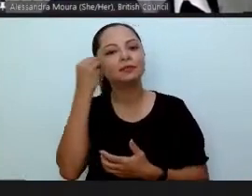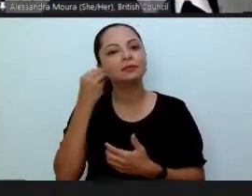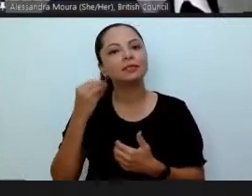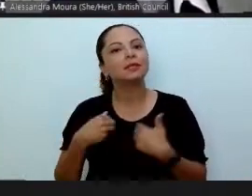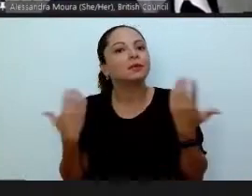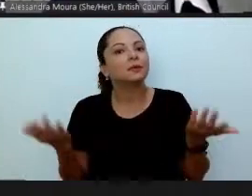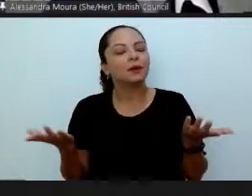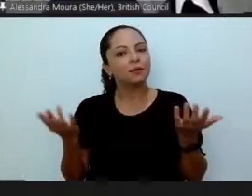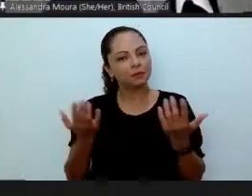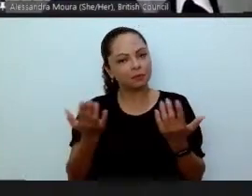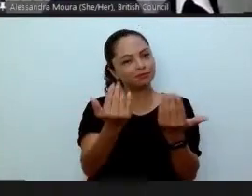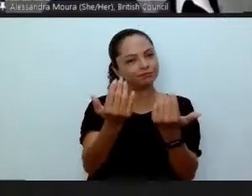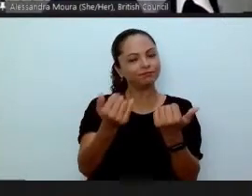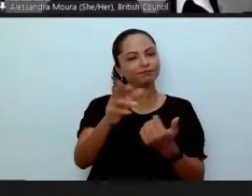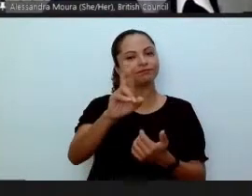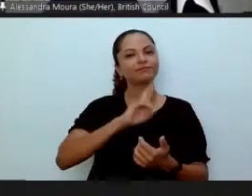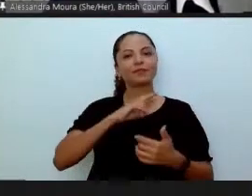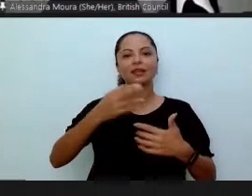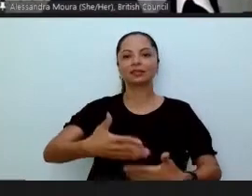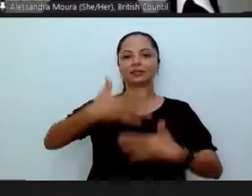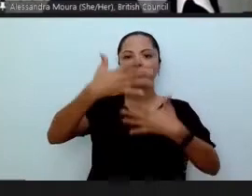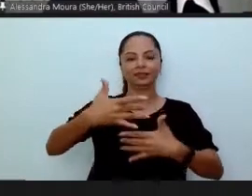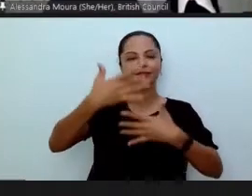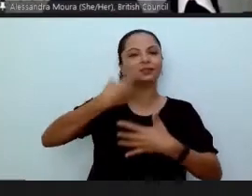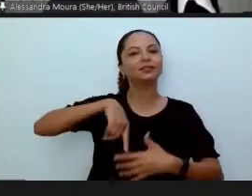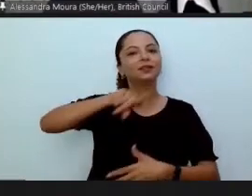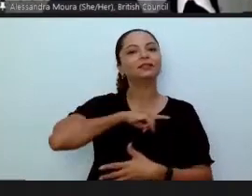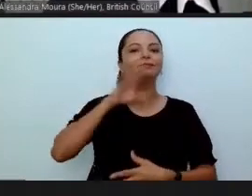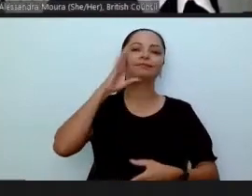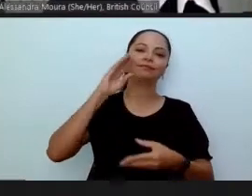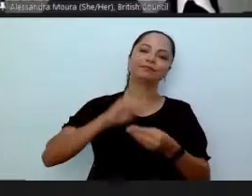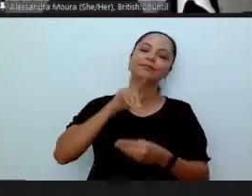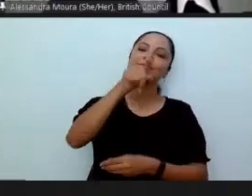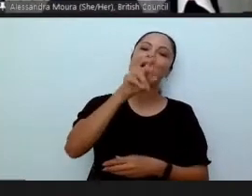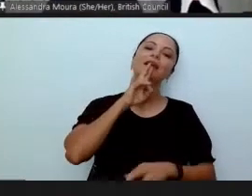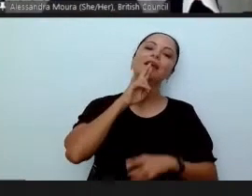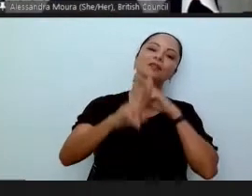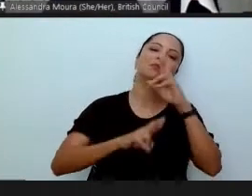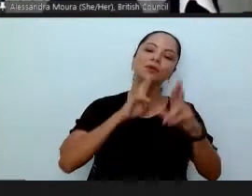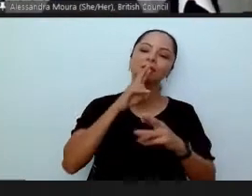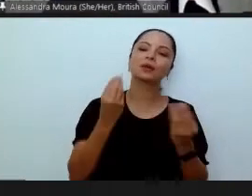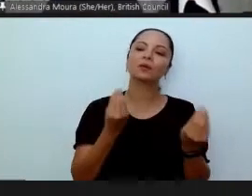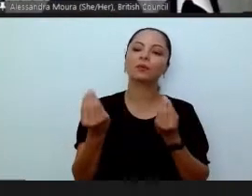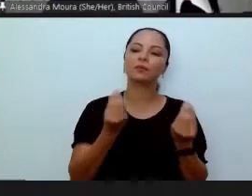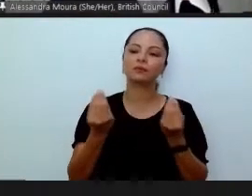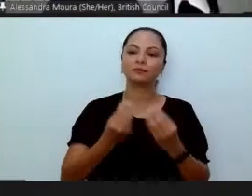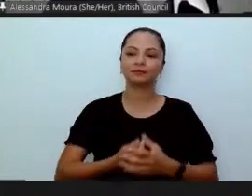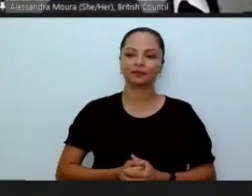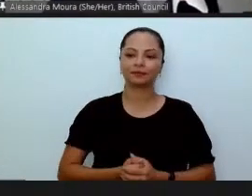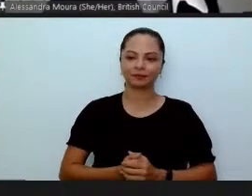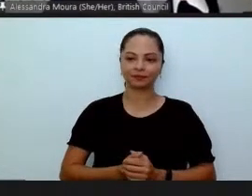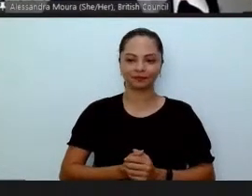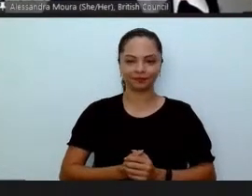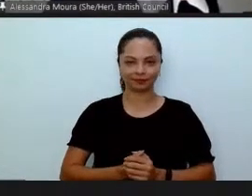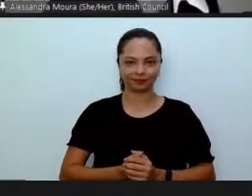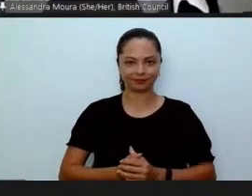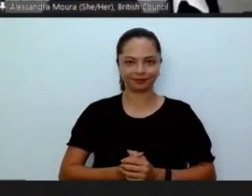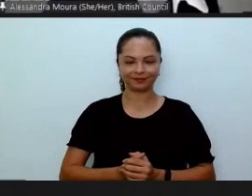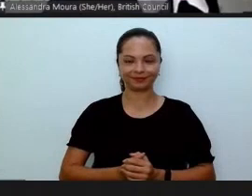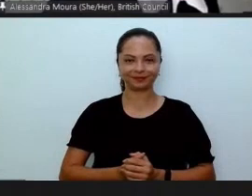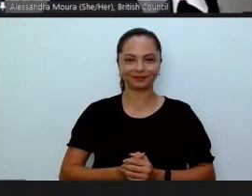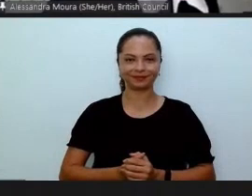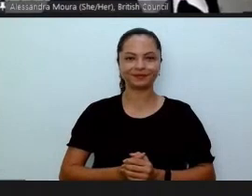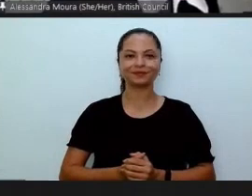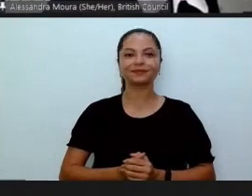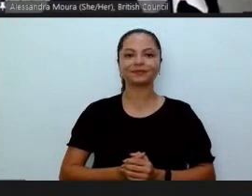on some of your answers. I Actually, there's a few more, but I'm not going to go over them. I'm going to